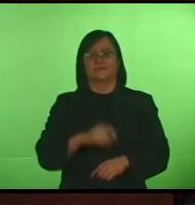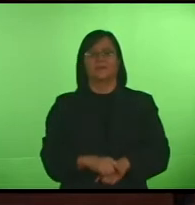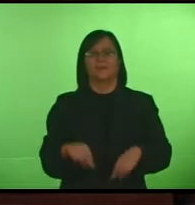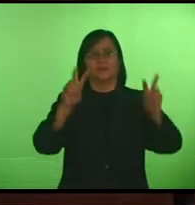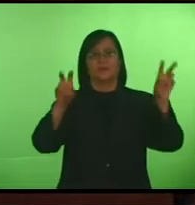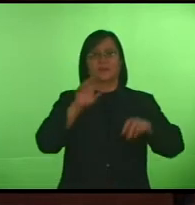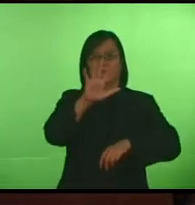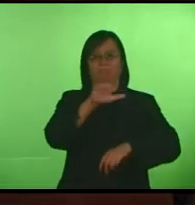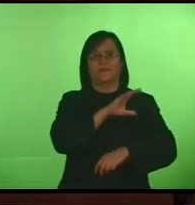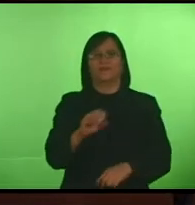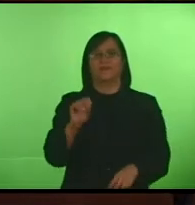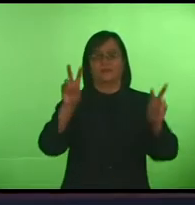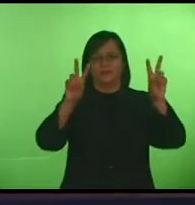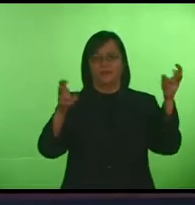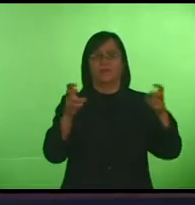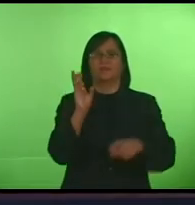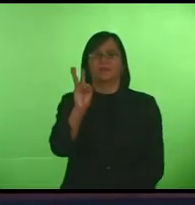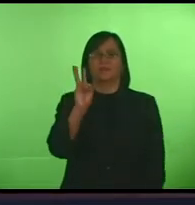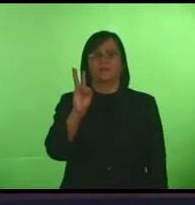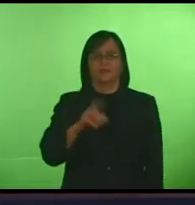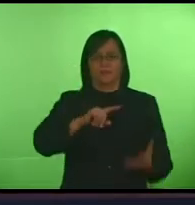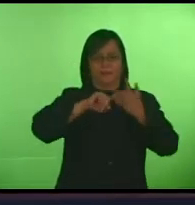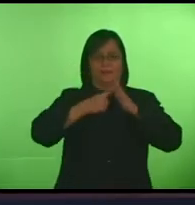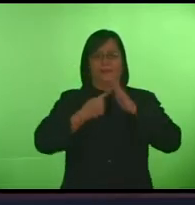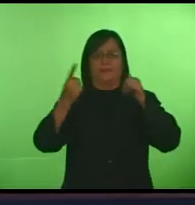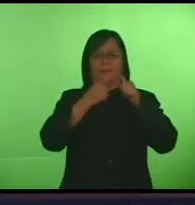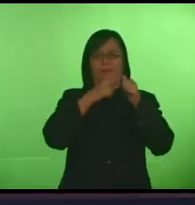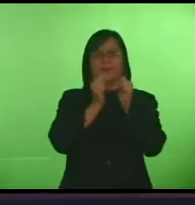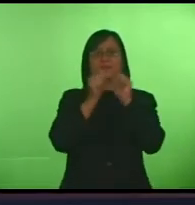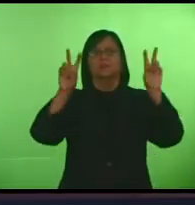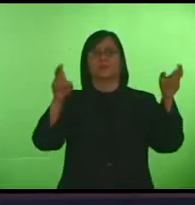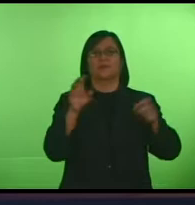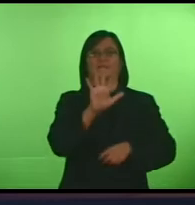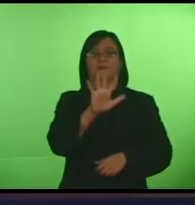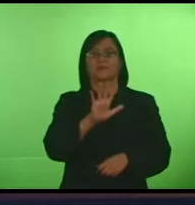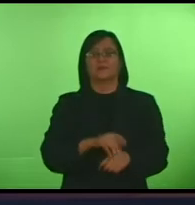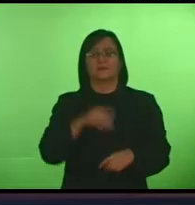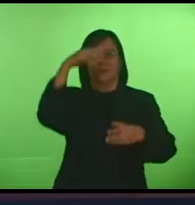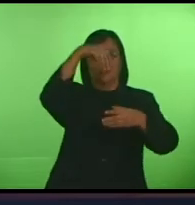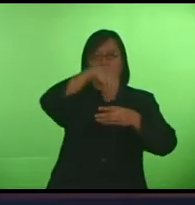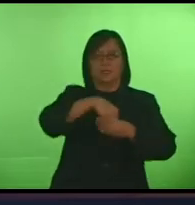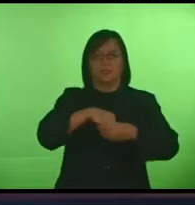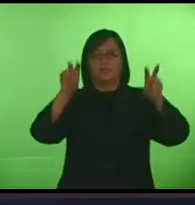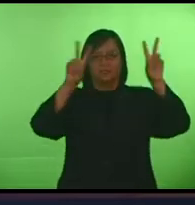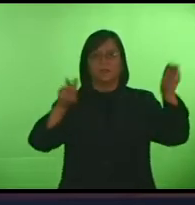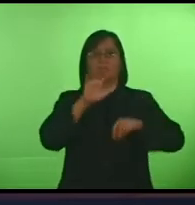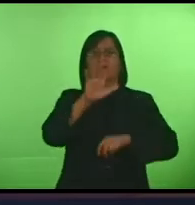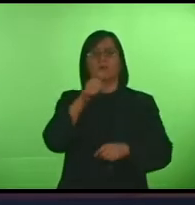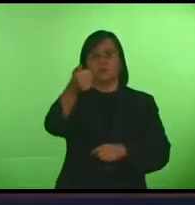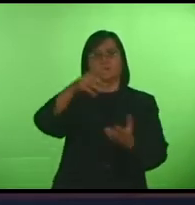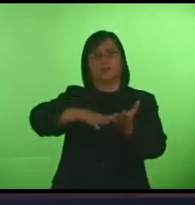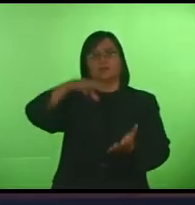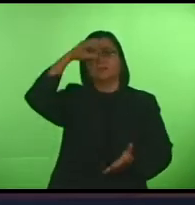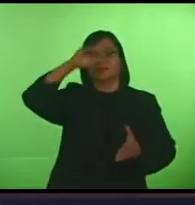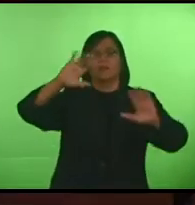and topic 6. Let me begin with topic 5. In topic 5, you will learn how to